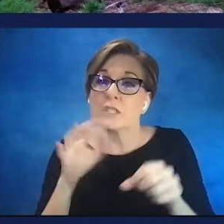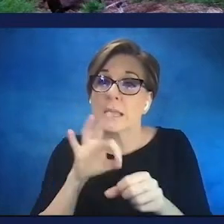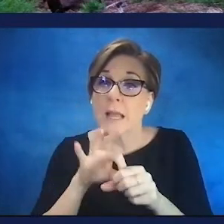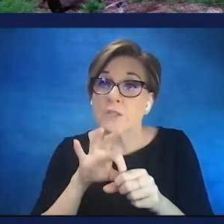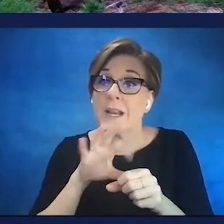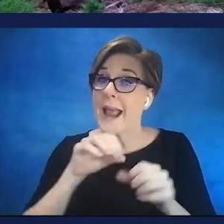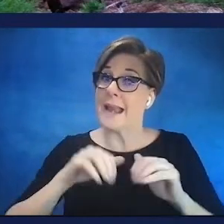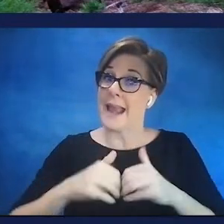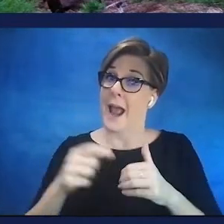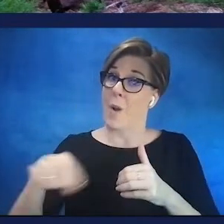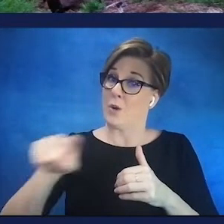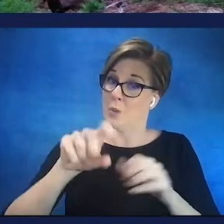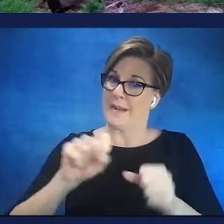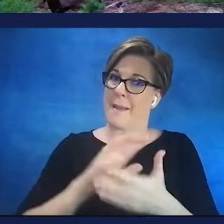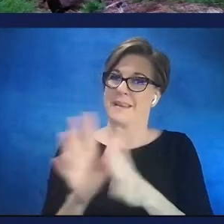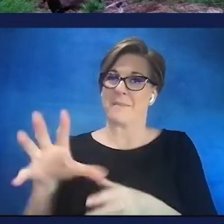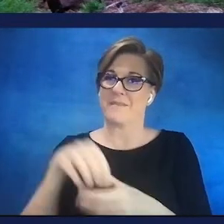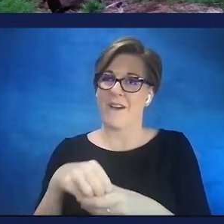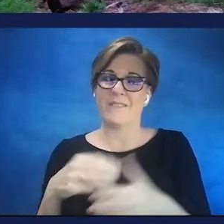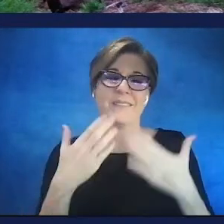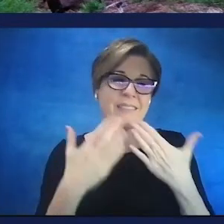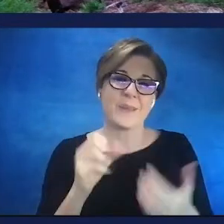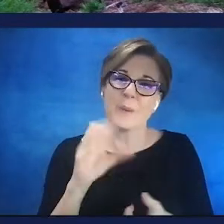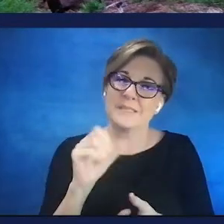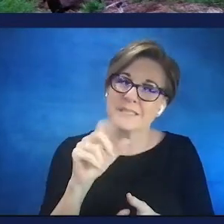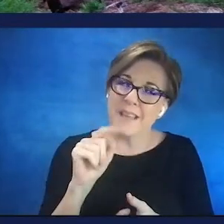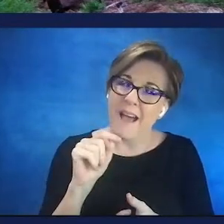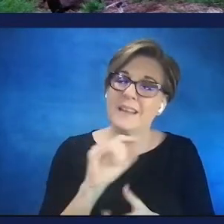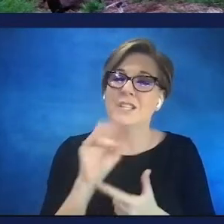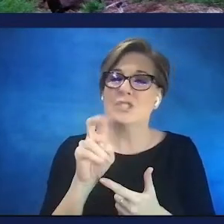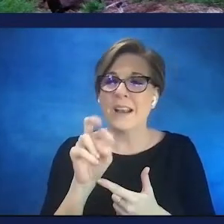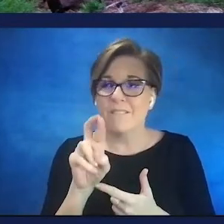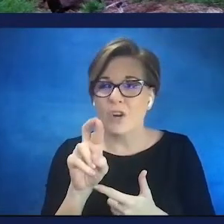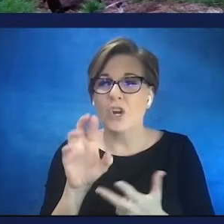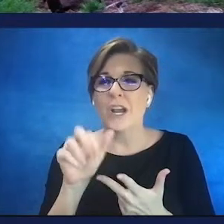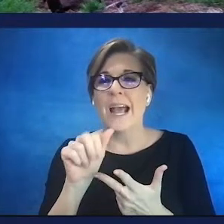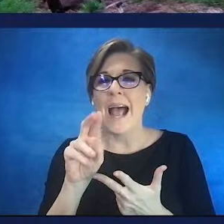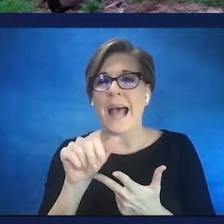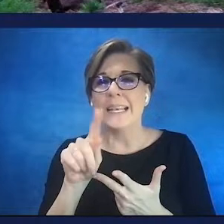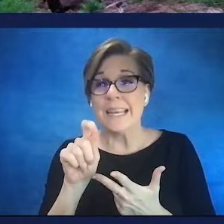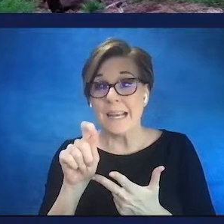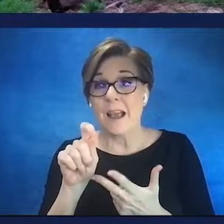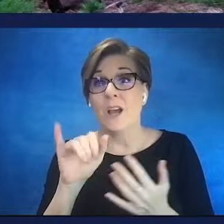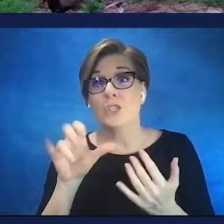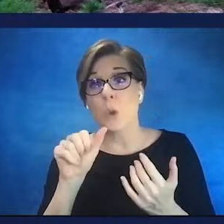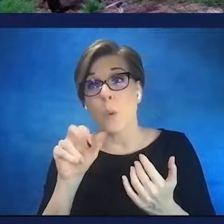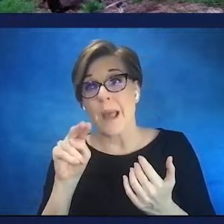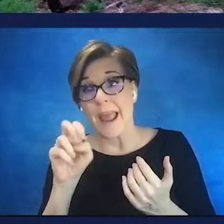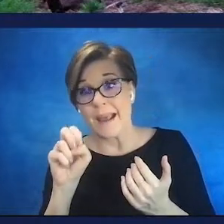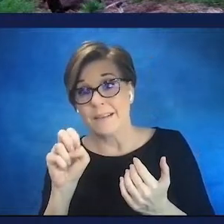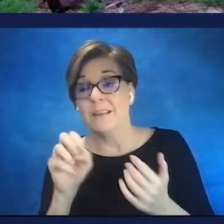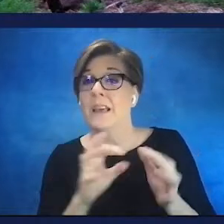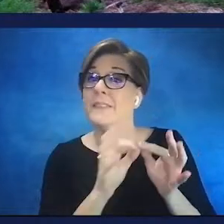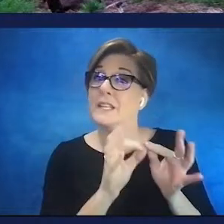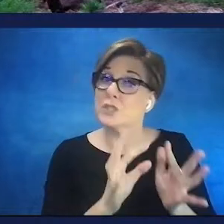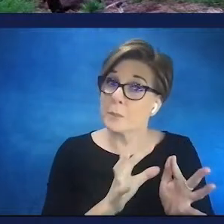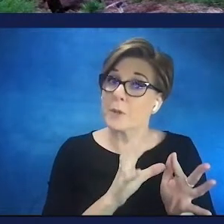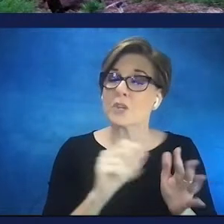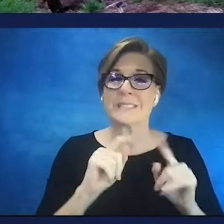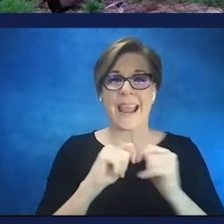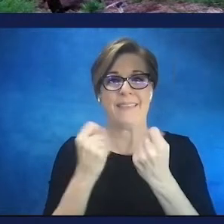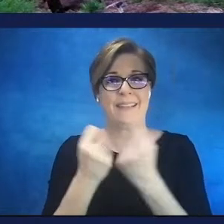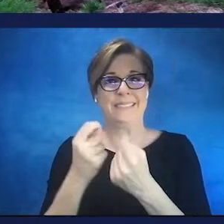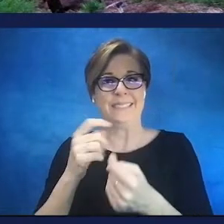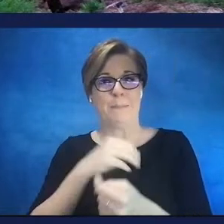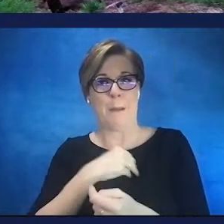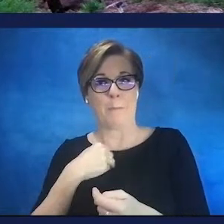how you can participate. Thanks to Scott, Jennifer, Anita, and Joanne, our interpreters, and all of our election team